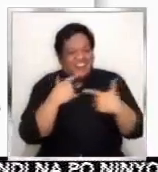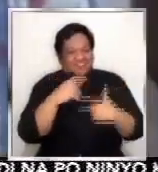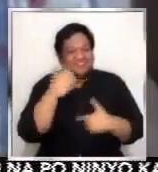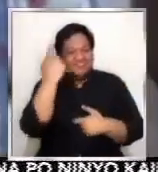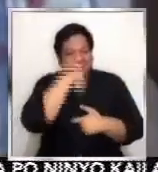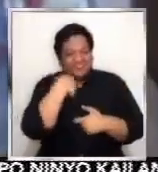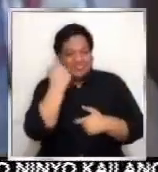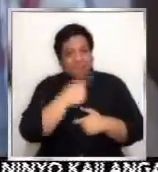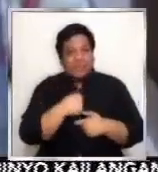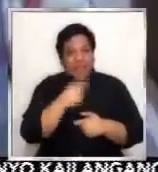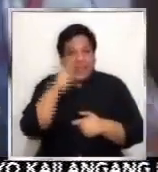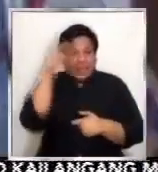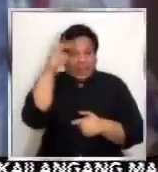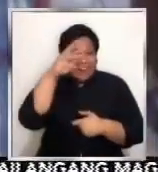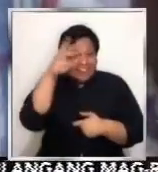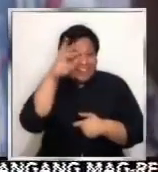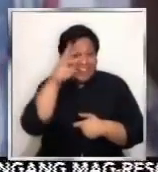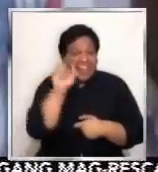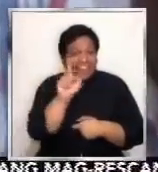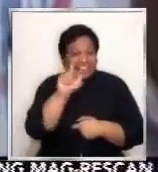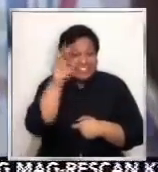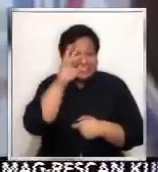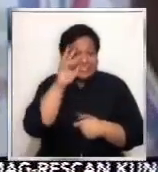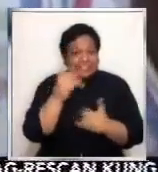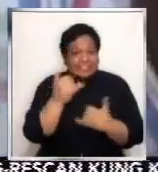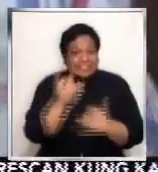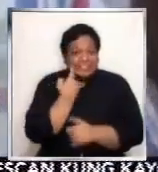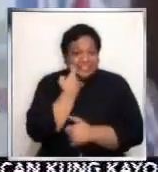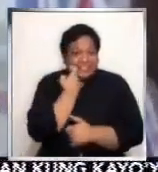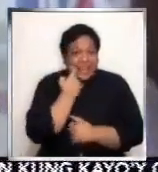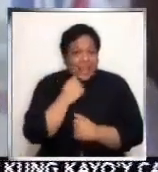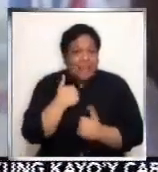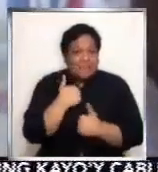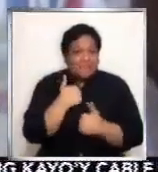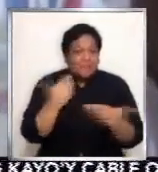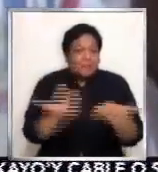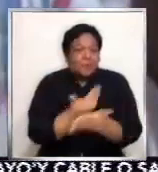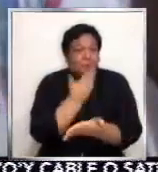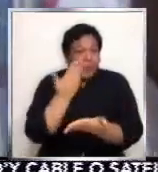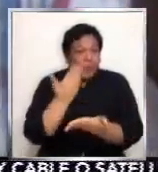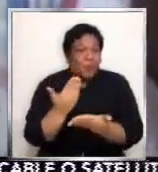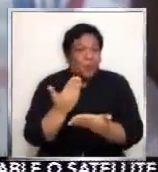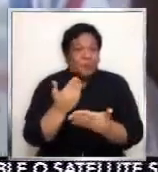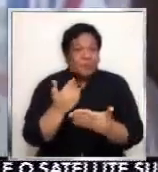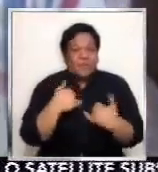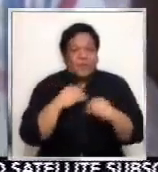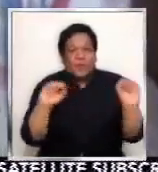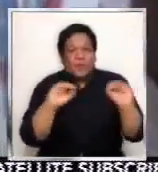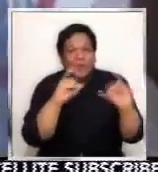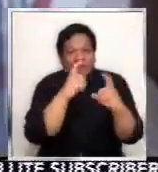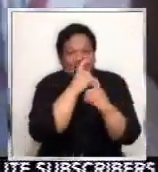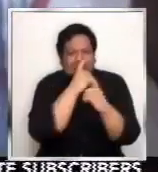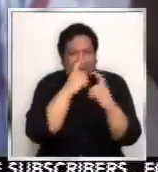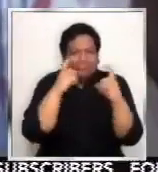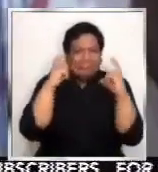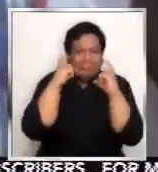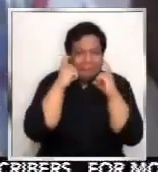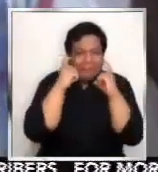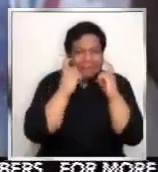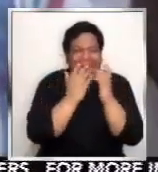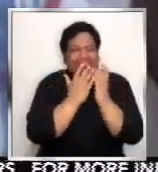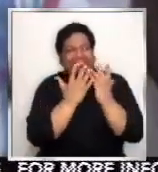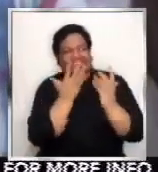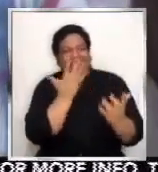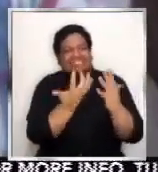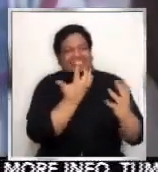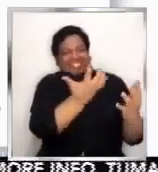Actually, the latest meme that came out, hindi ako nakamask. So sabi ko, baka huliin ako